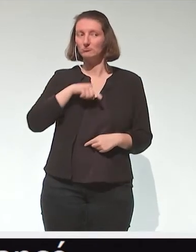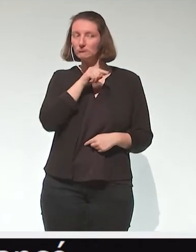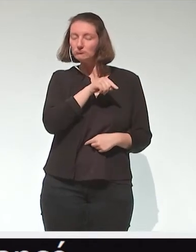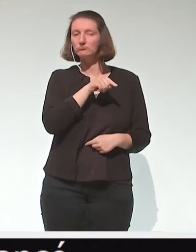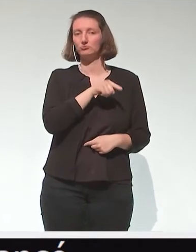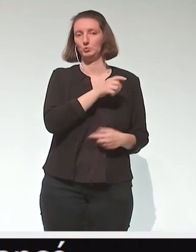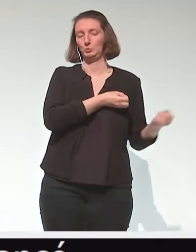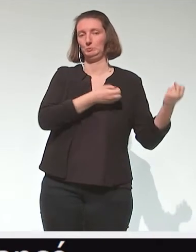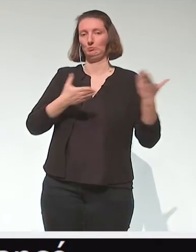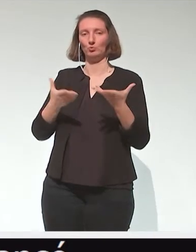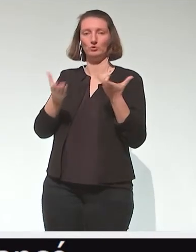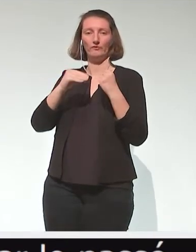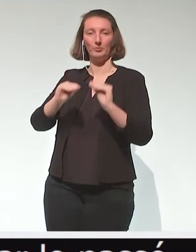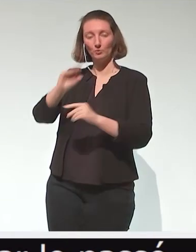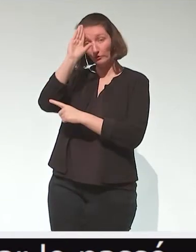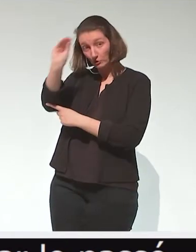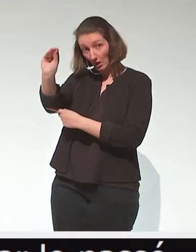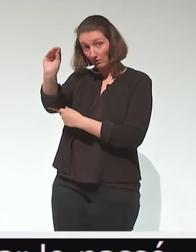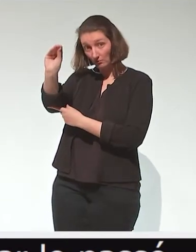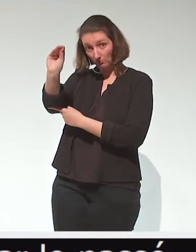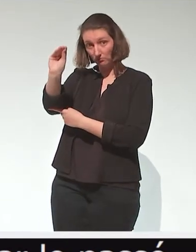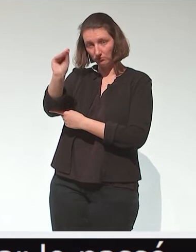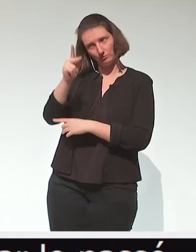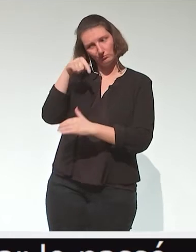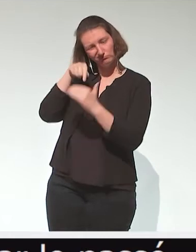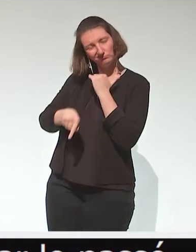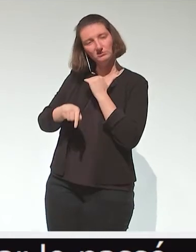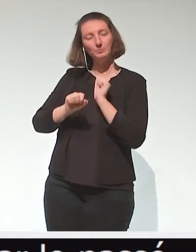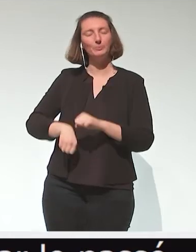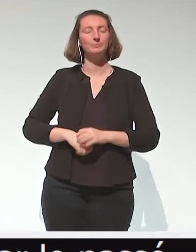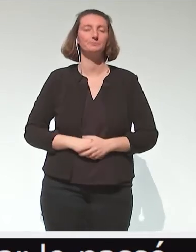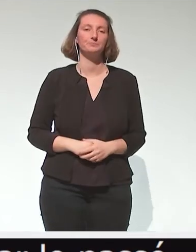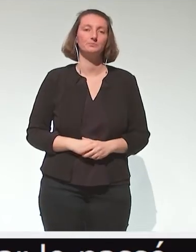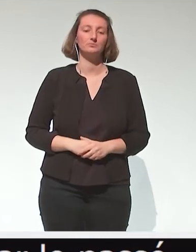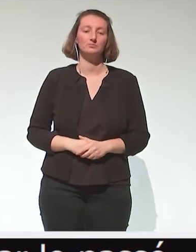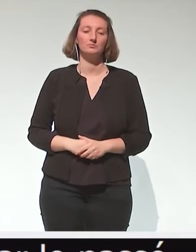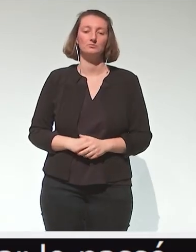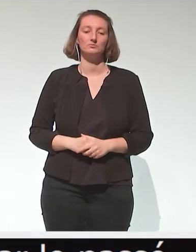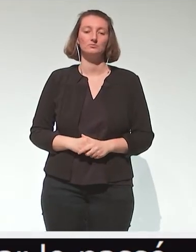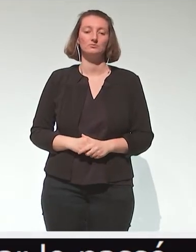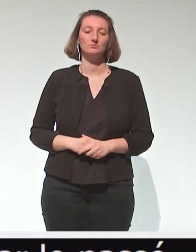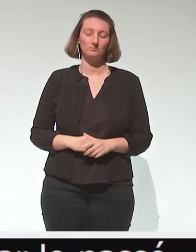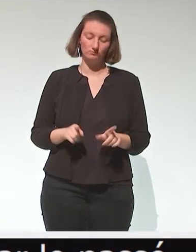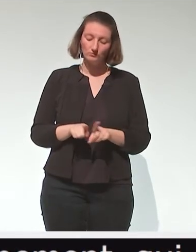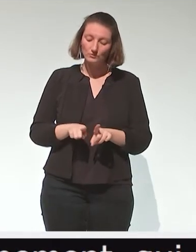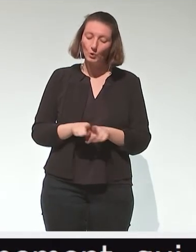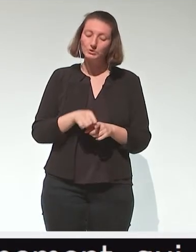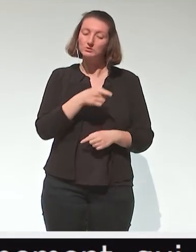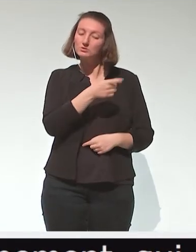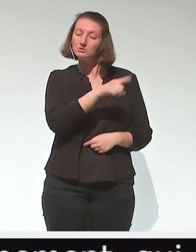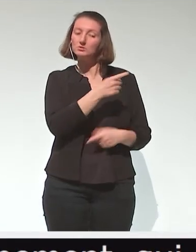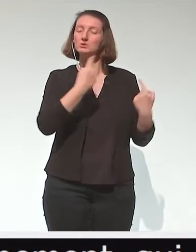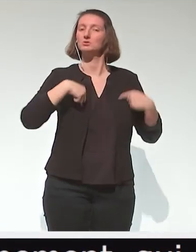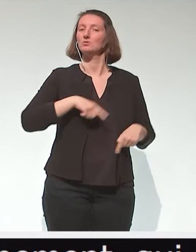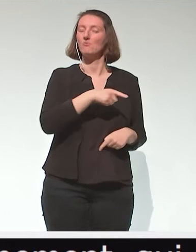still we see that people, after they graduate those schools, do not enter the labor market, which means that